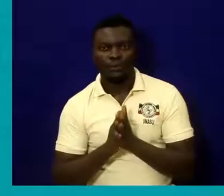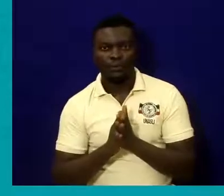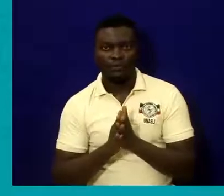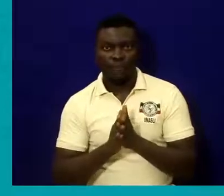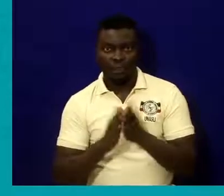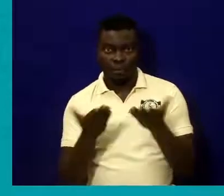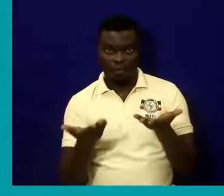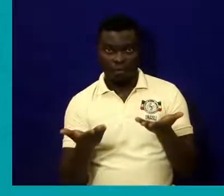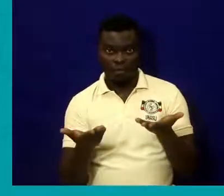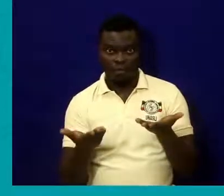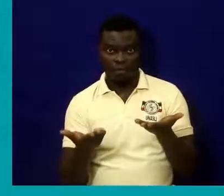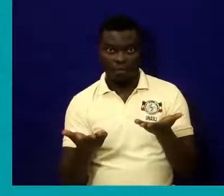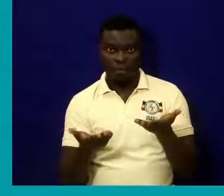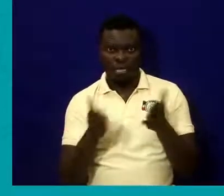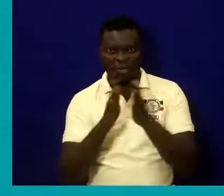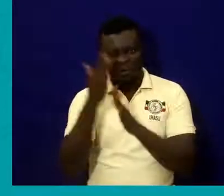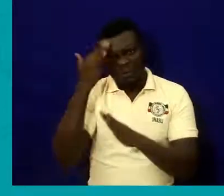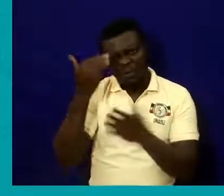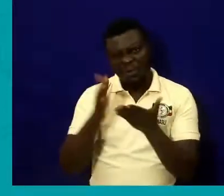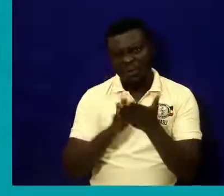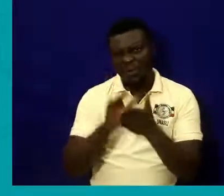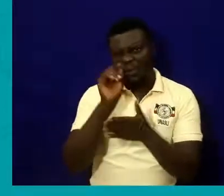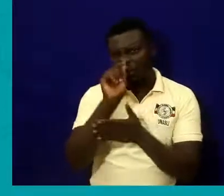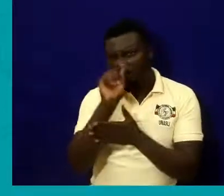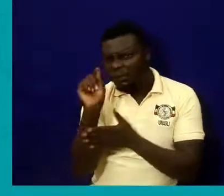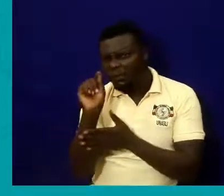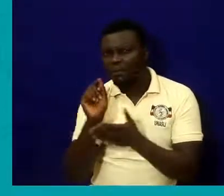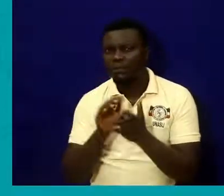full colons or dot dot as you want it,